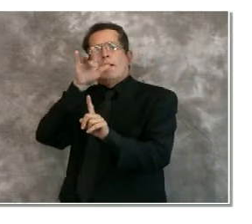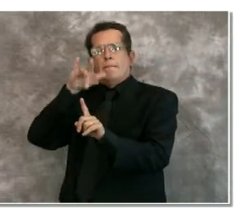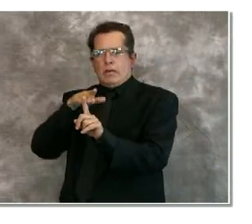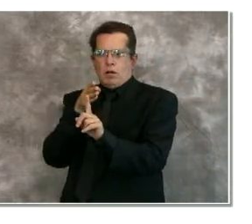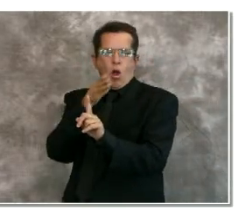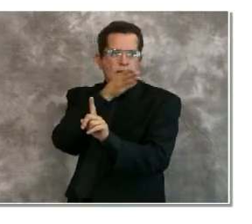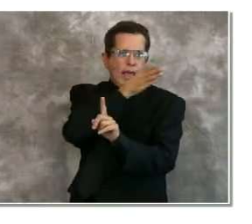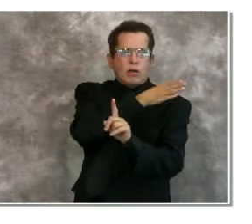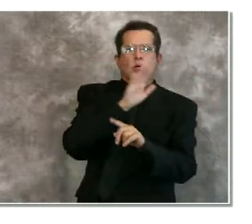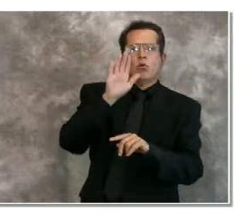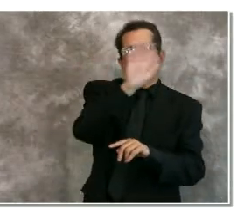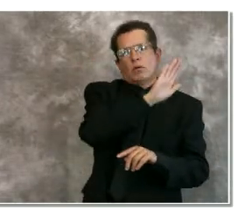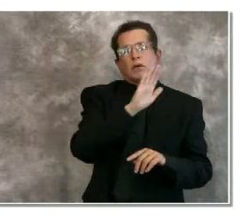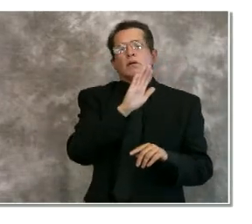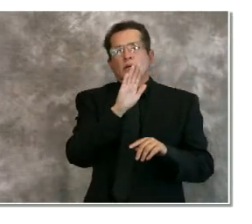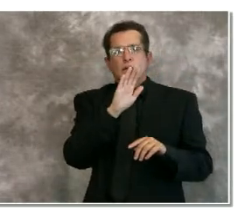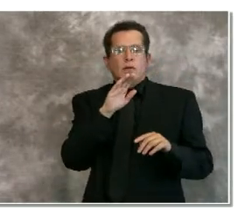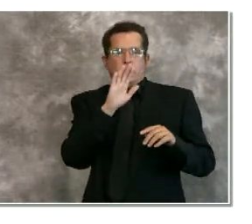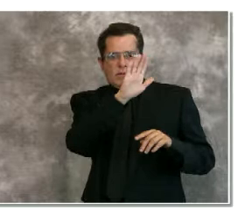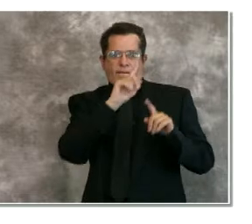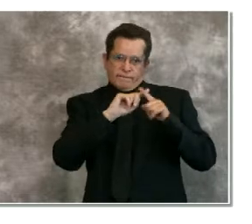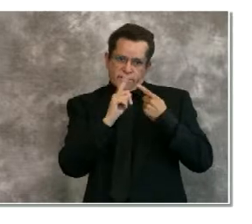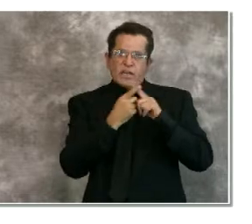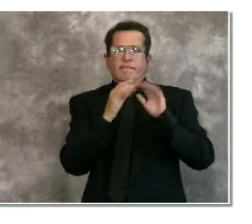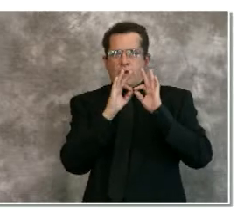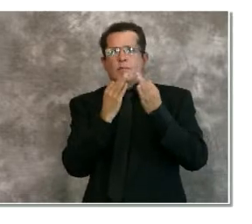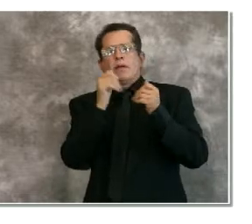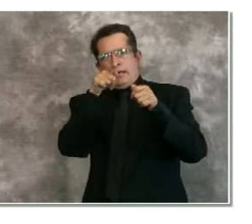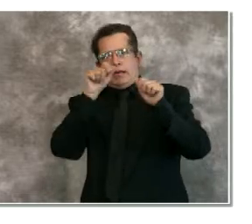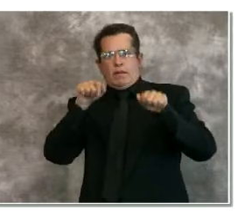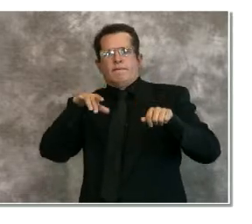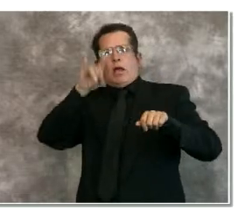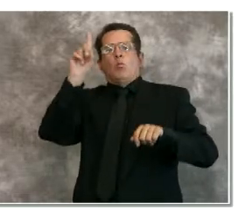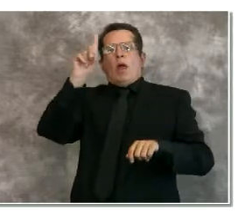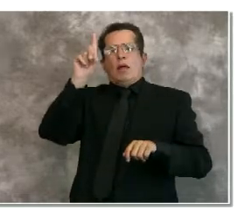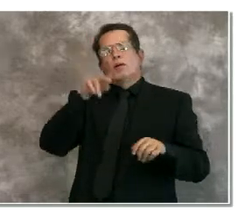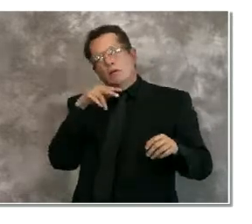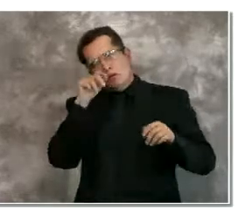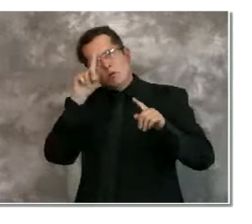be quarantined. And in the next slide,